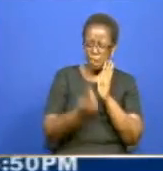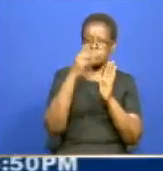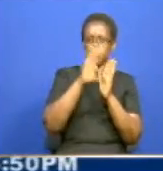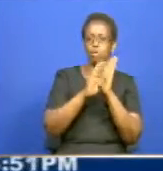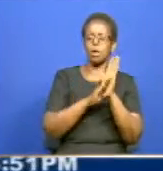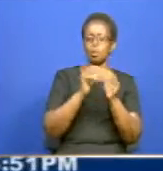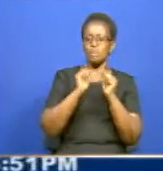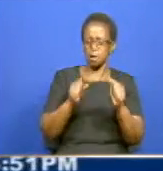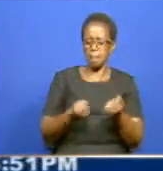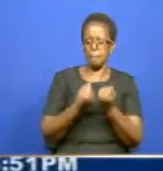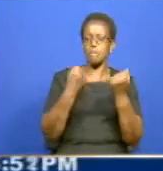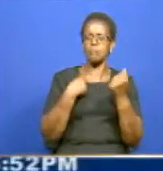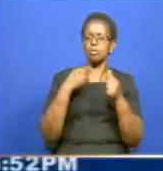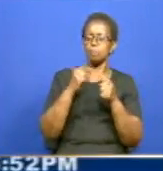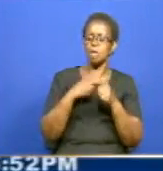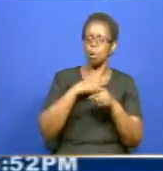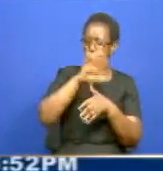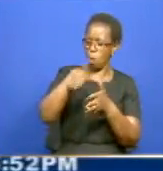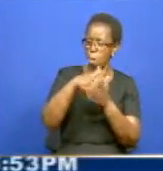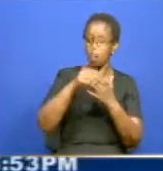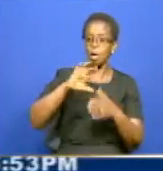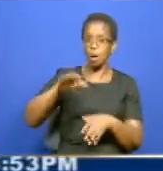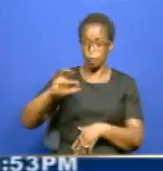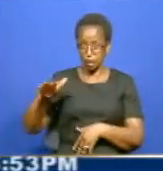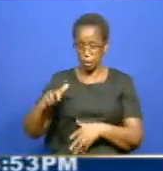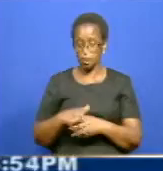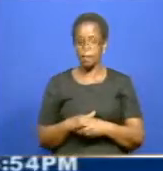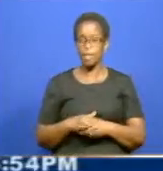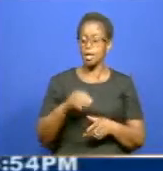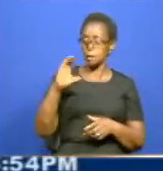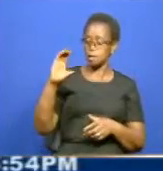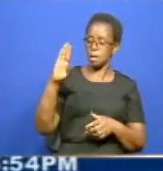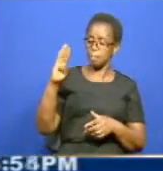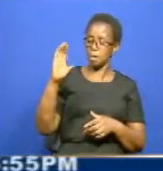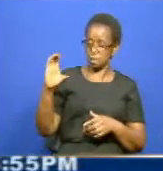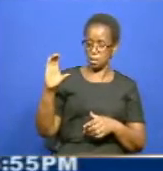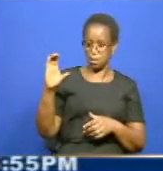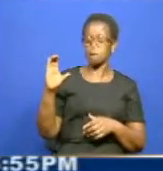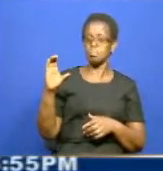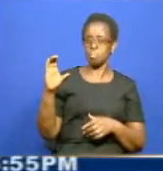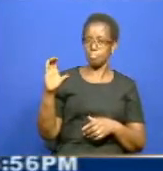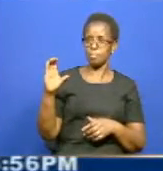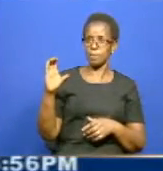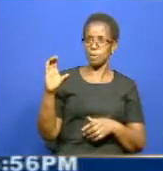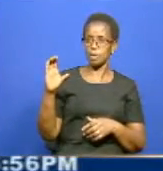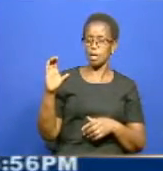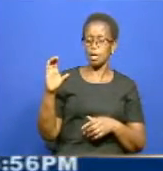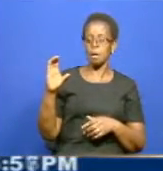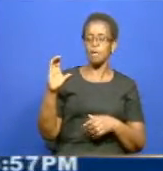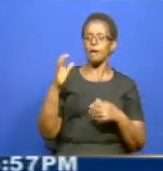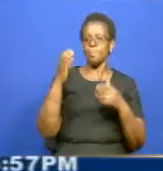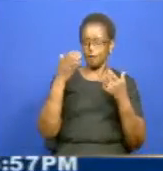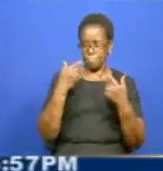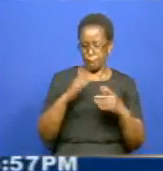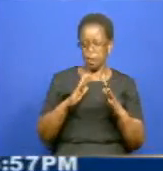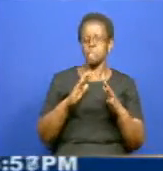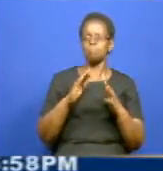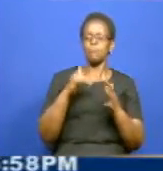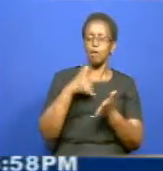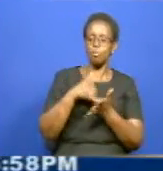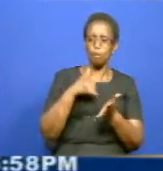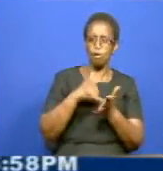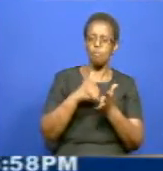Mr. Speaker, the competency-based curriculum generally entails extensive and effective training of